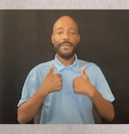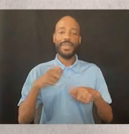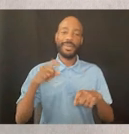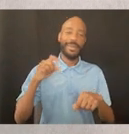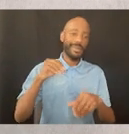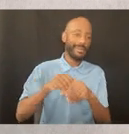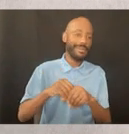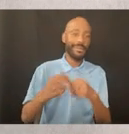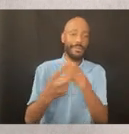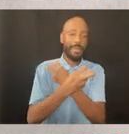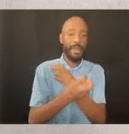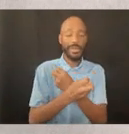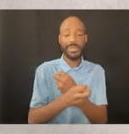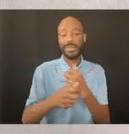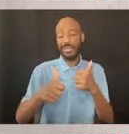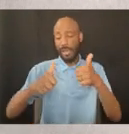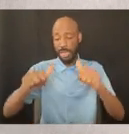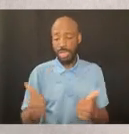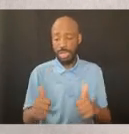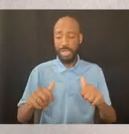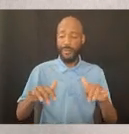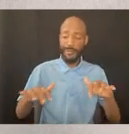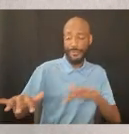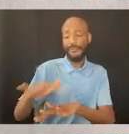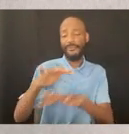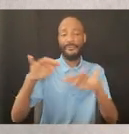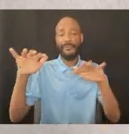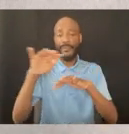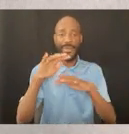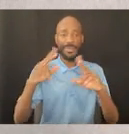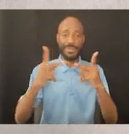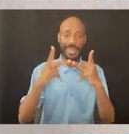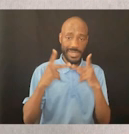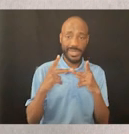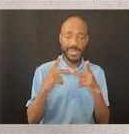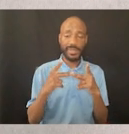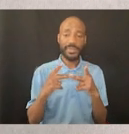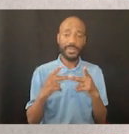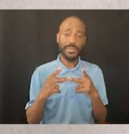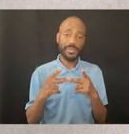toxic atmospheres, and all of this, and purely down to